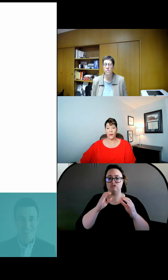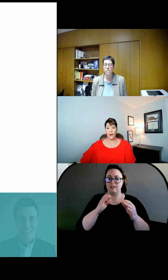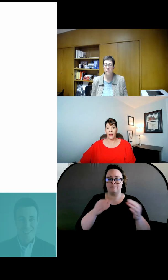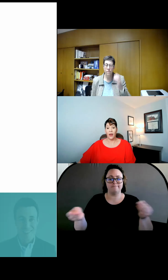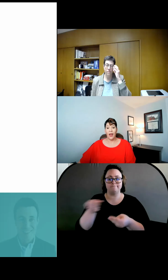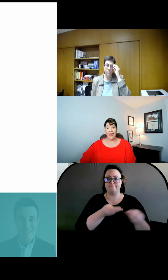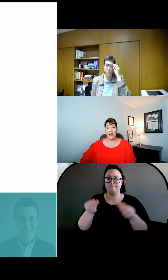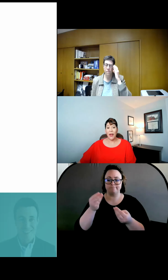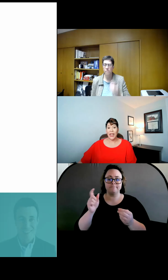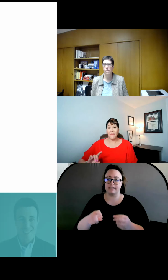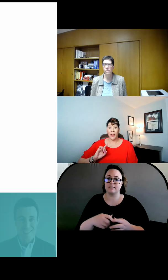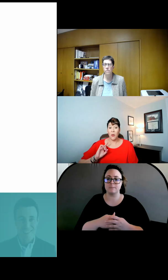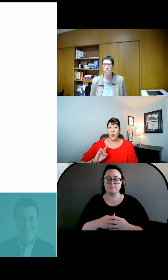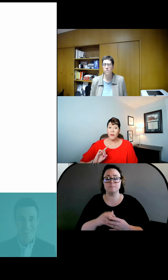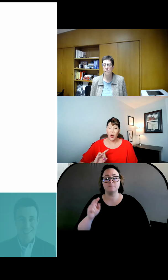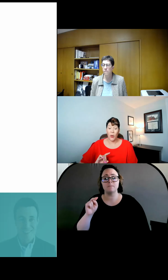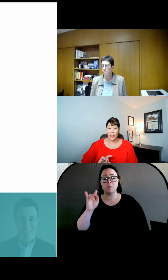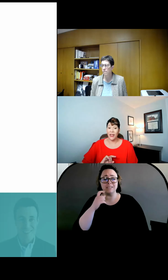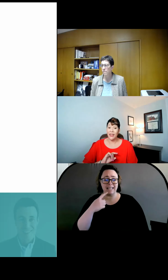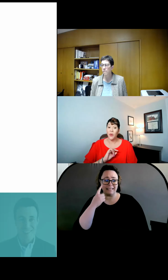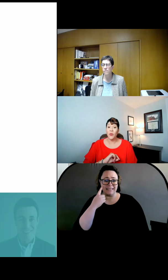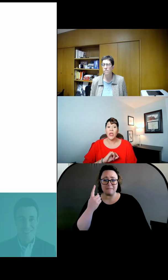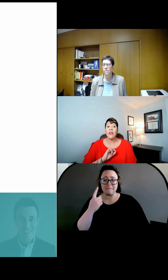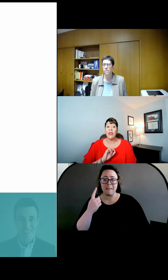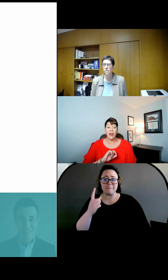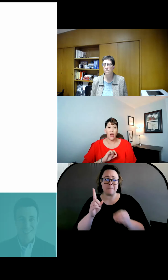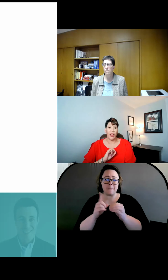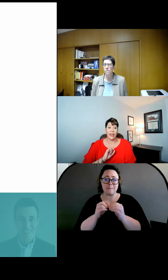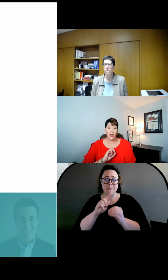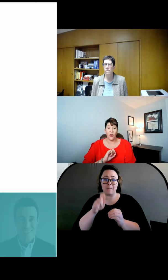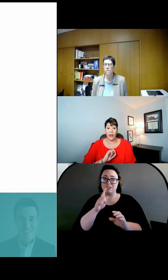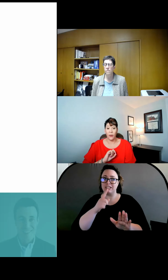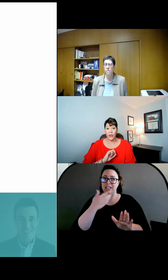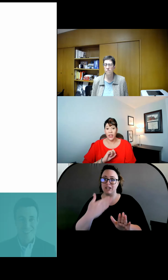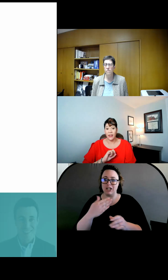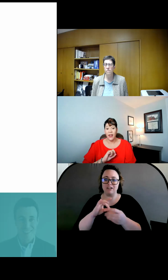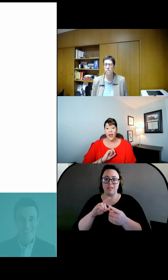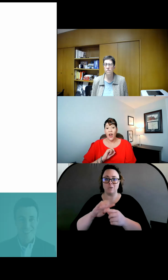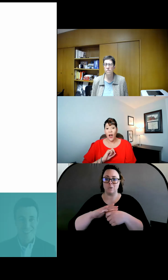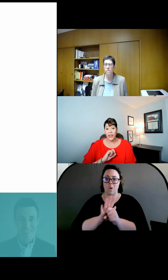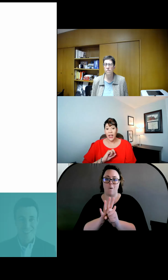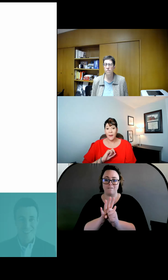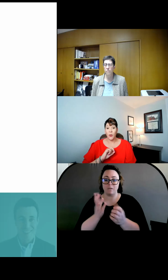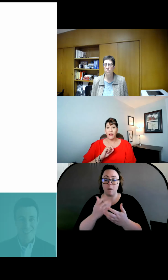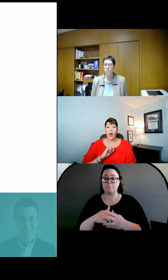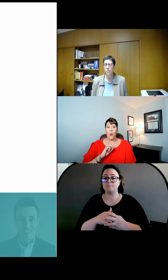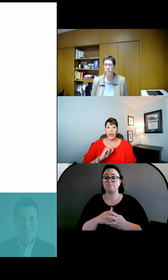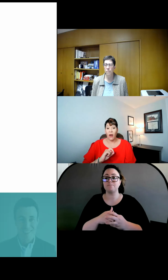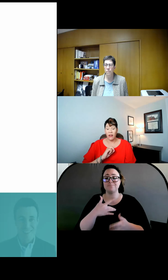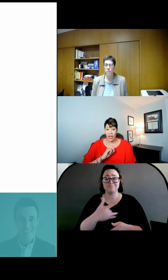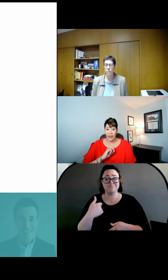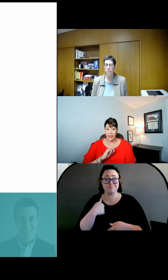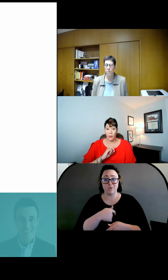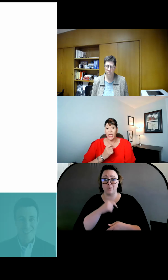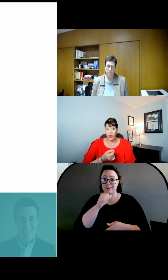Thank you. I think we have time for like one more question. This is a really good one related to COVID, which is oftentimes we are not with